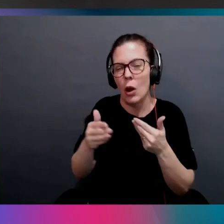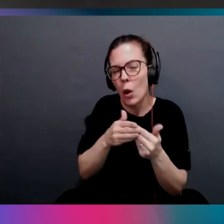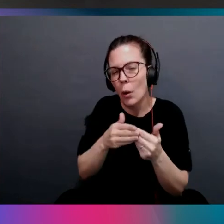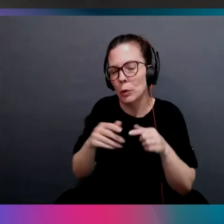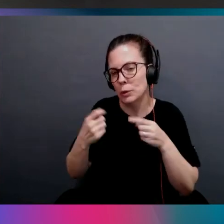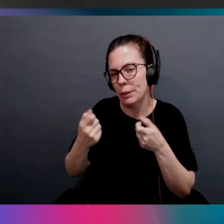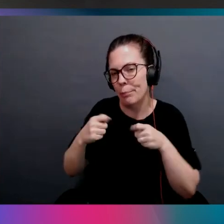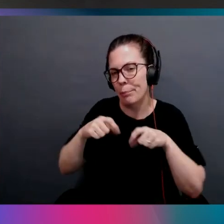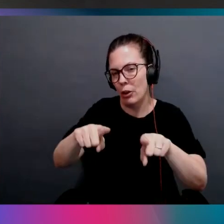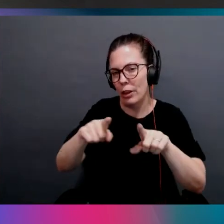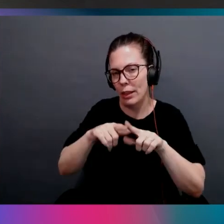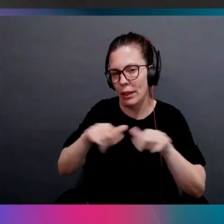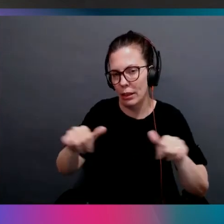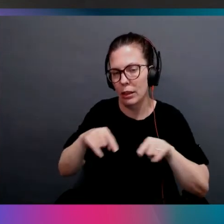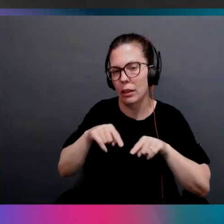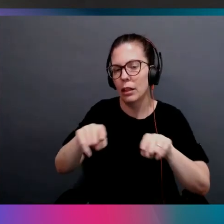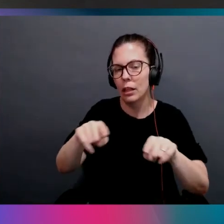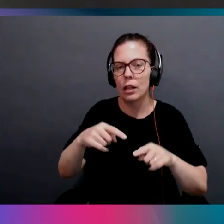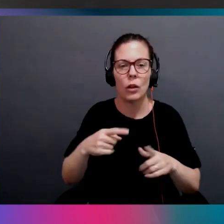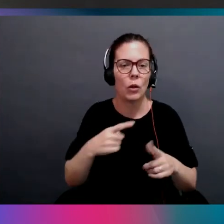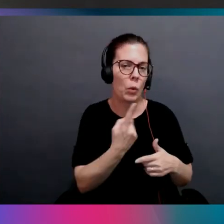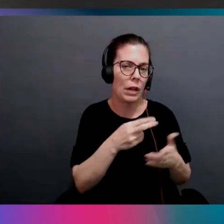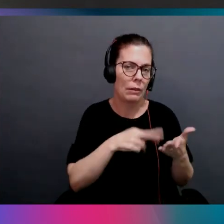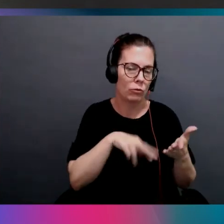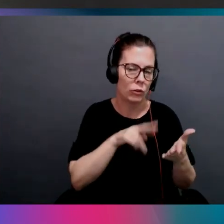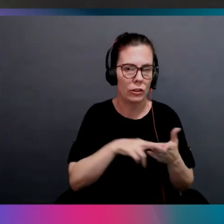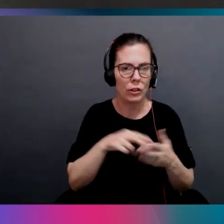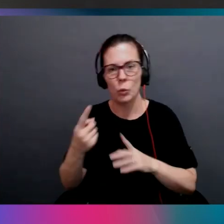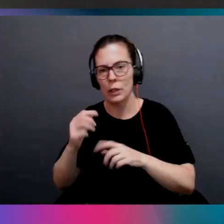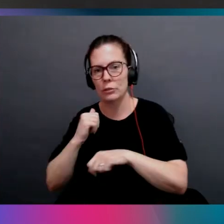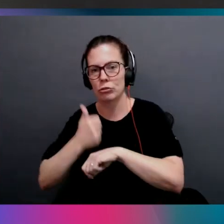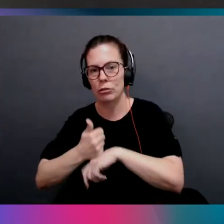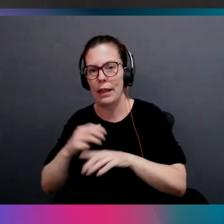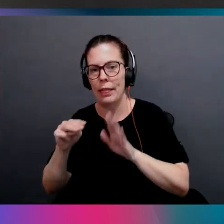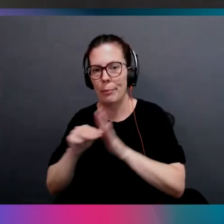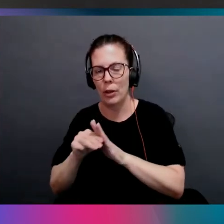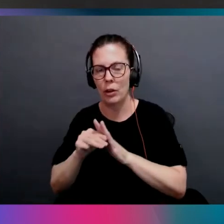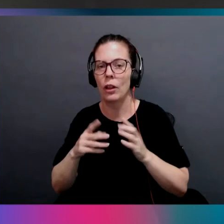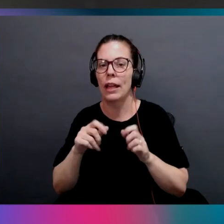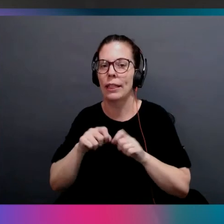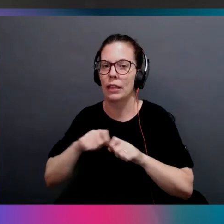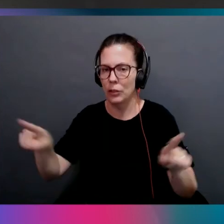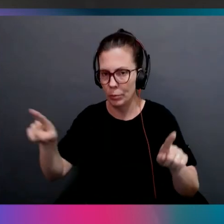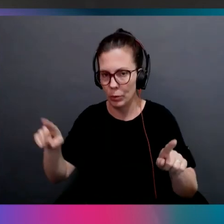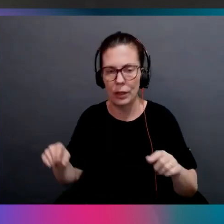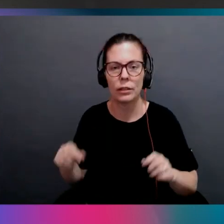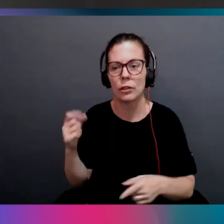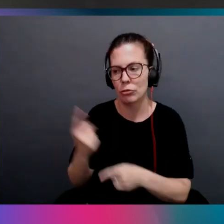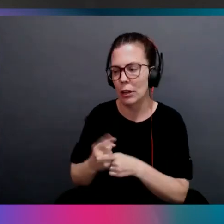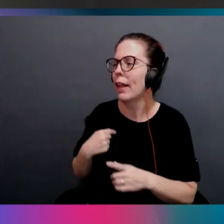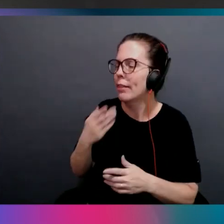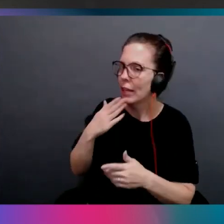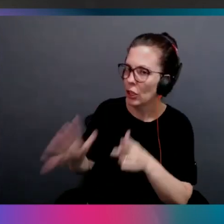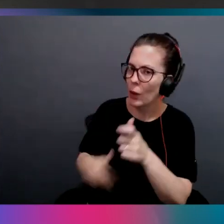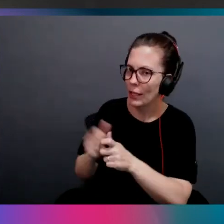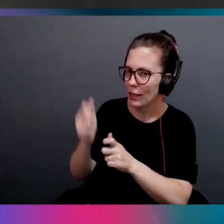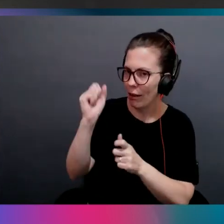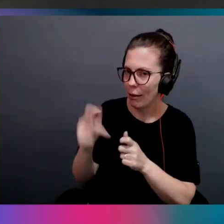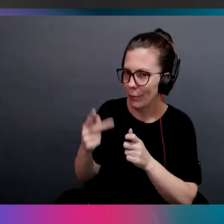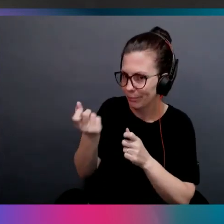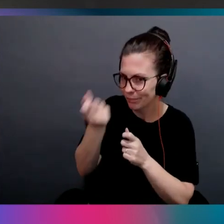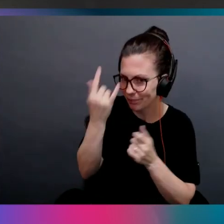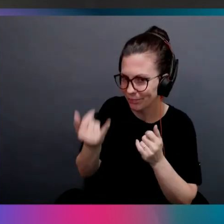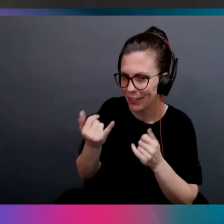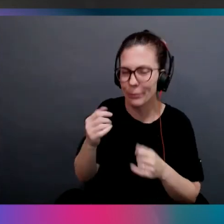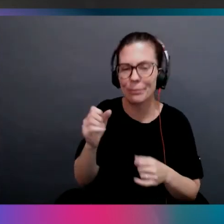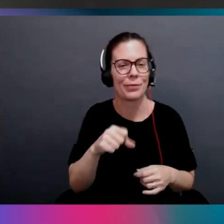registering, one is for creating the model, which then we eventually deploy. Exactly. Okay. Exactly. Got it. Yep. So now I'm caught up. Thank you. Cool. Yeah. And so we're going